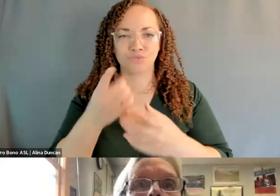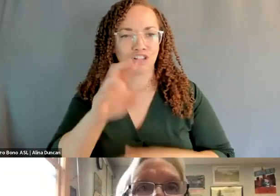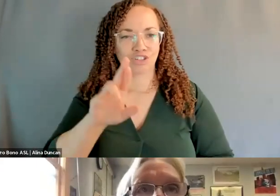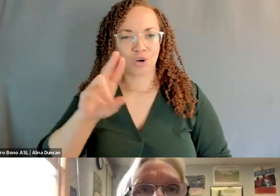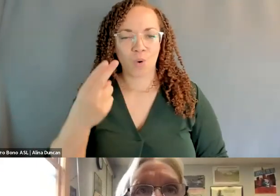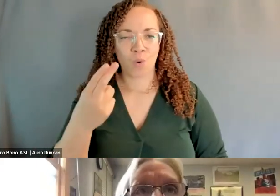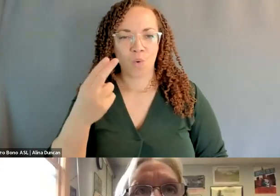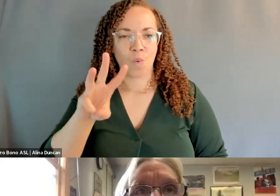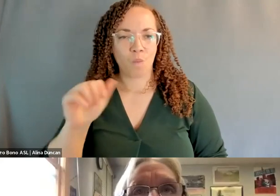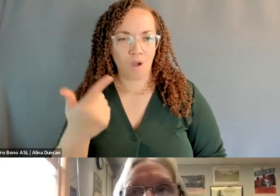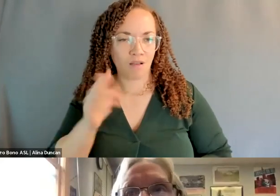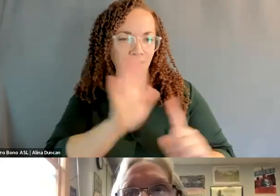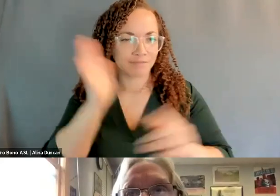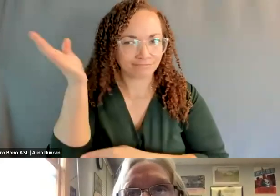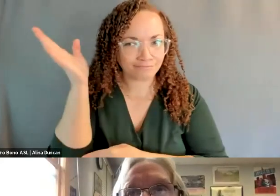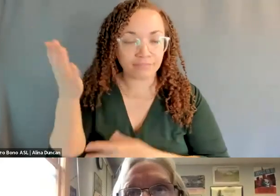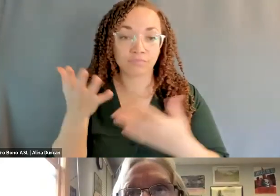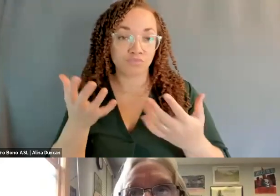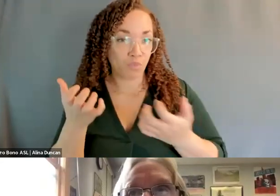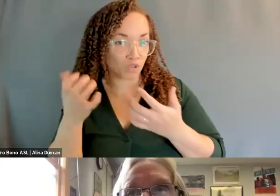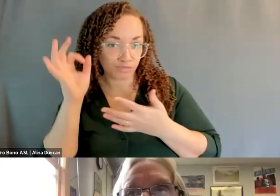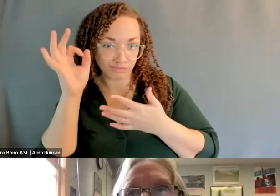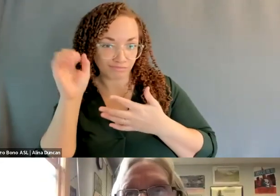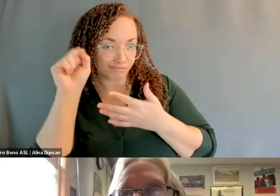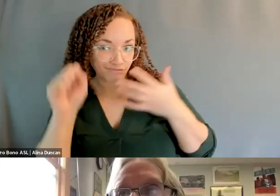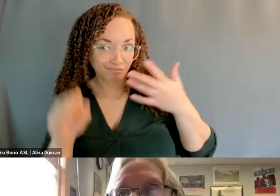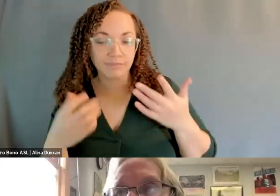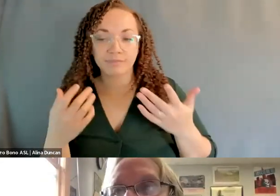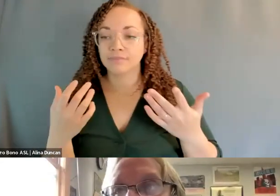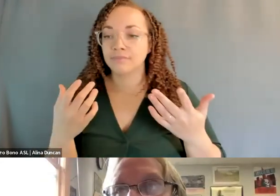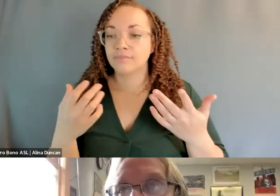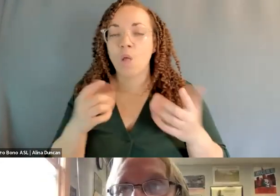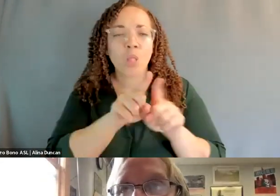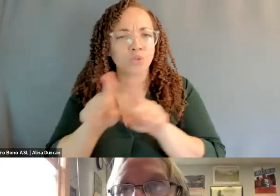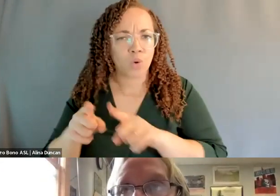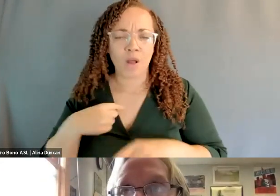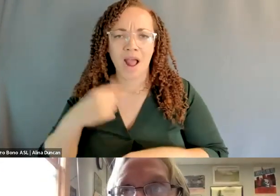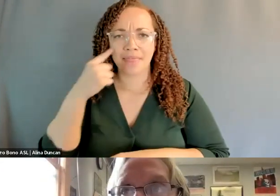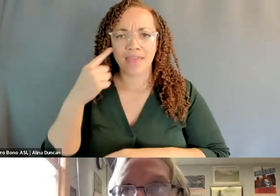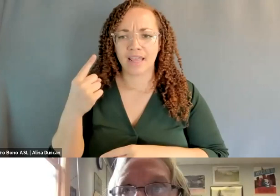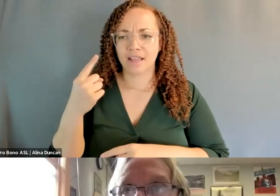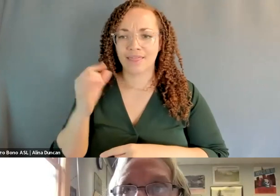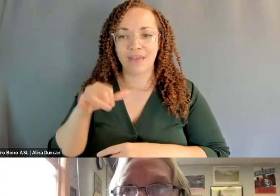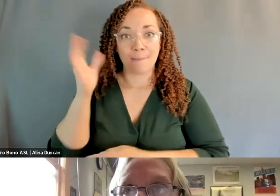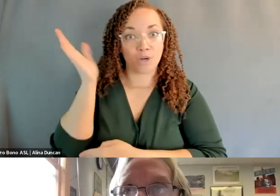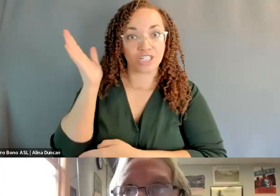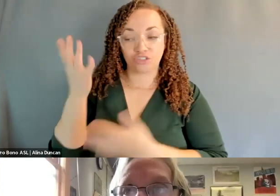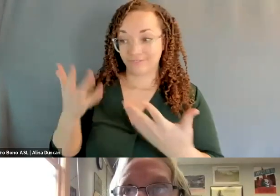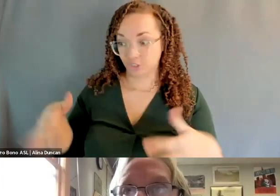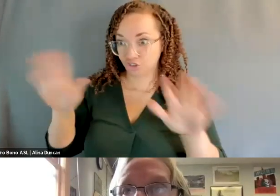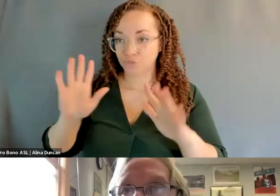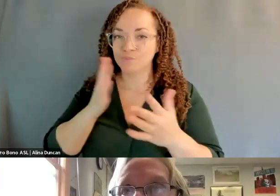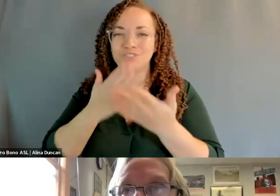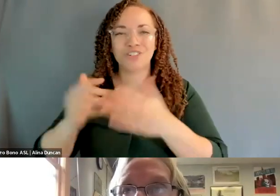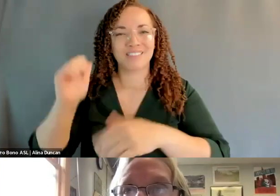if you want to offer any reflections, but also ask you, I think the end of that presentation was a really